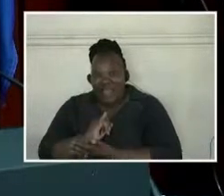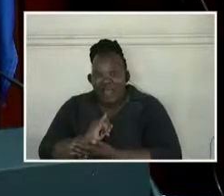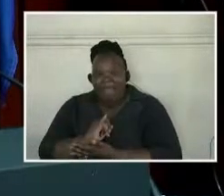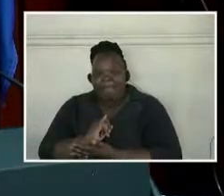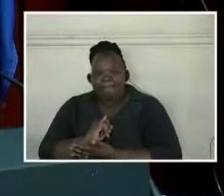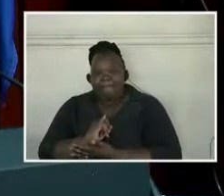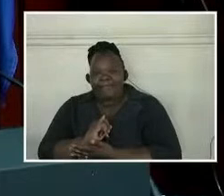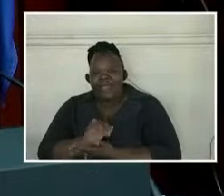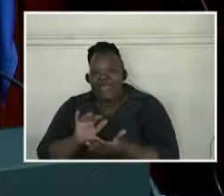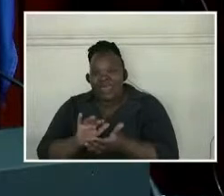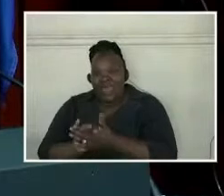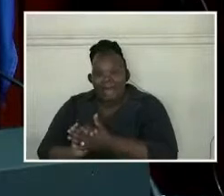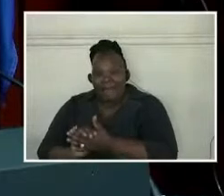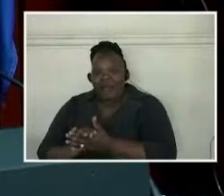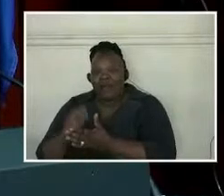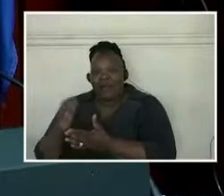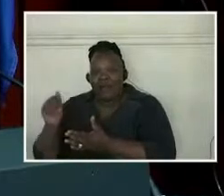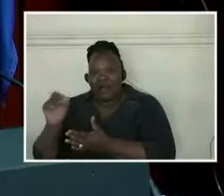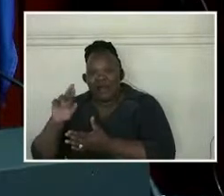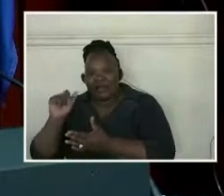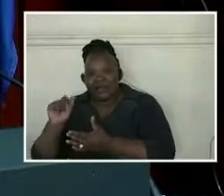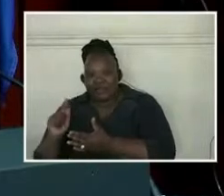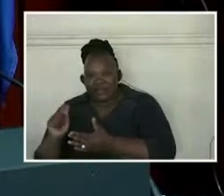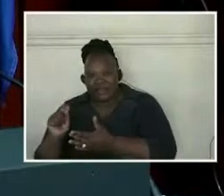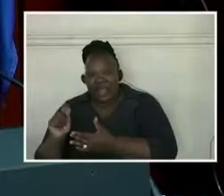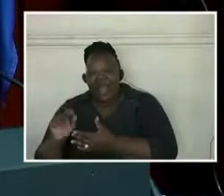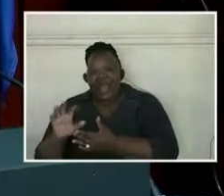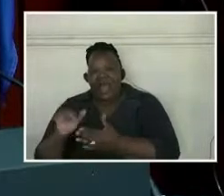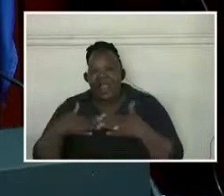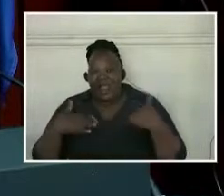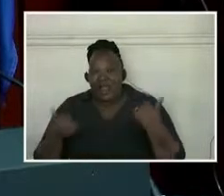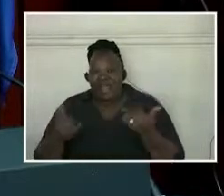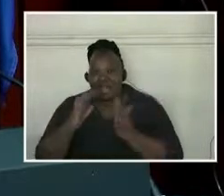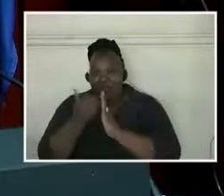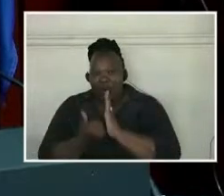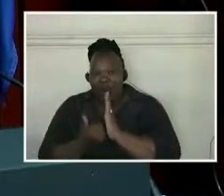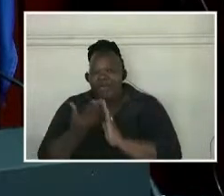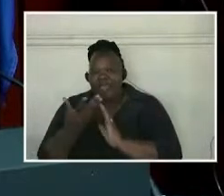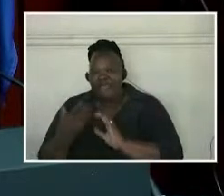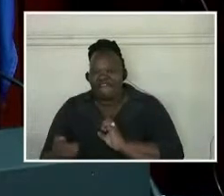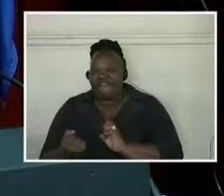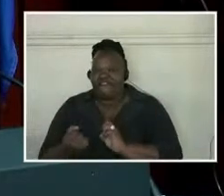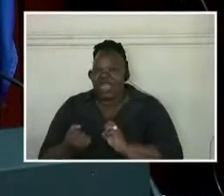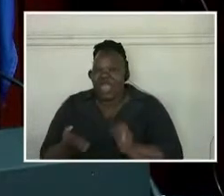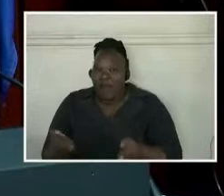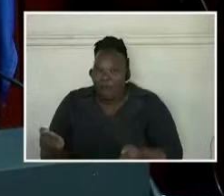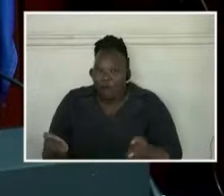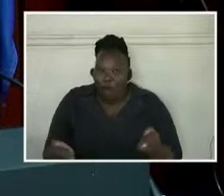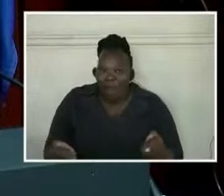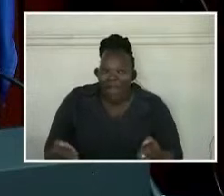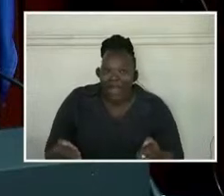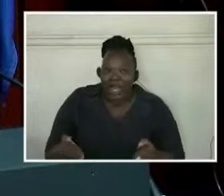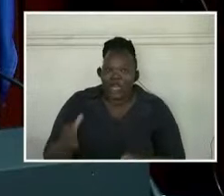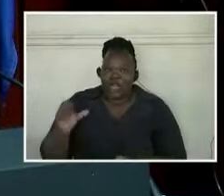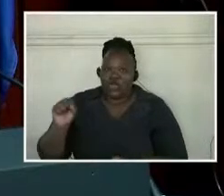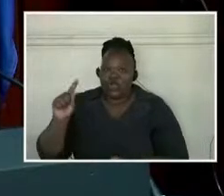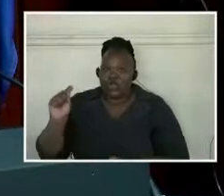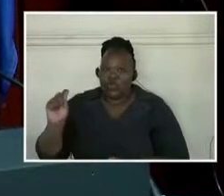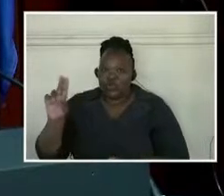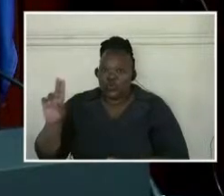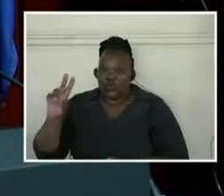to the keeping at a life program the department introduced a mobile recording studio and this